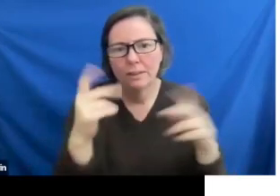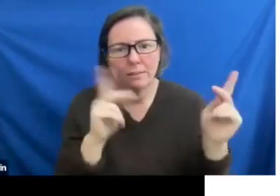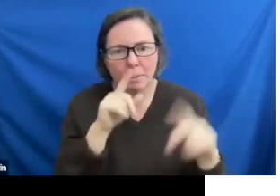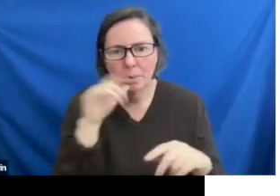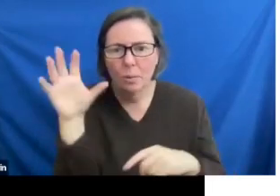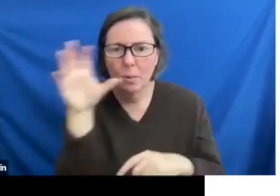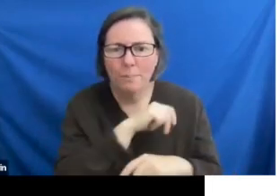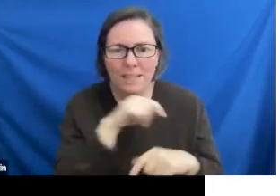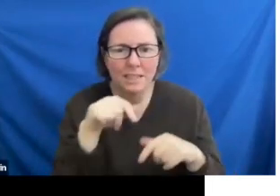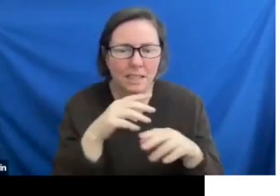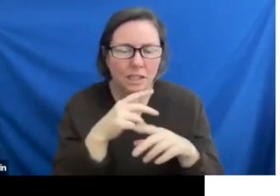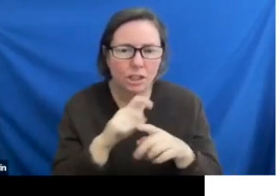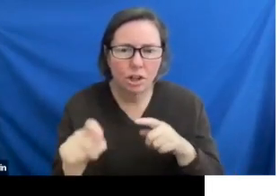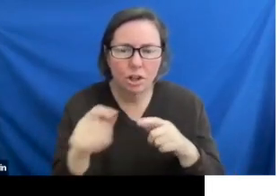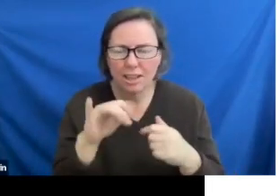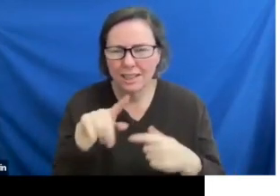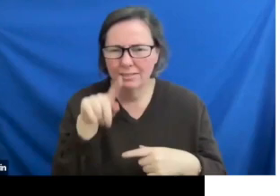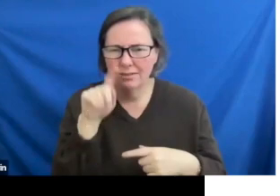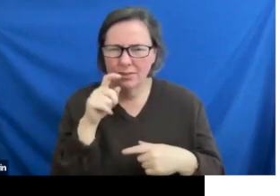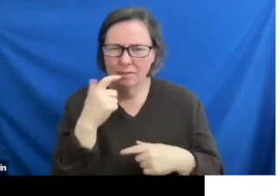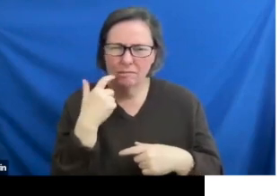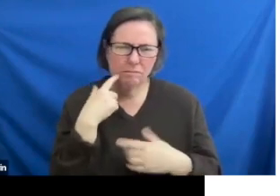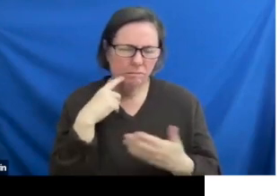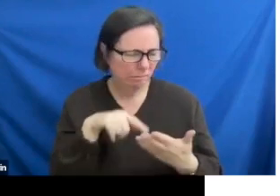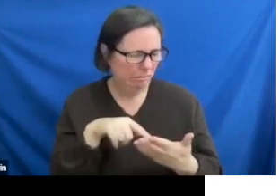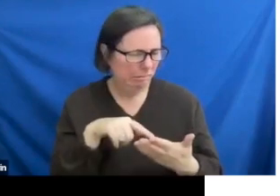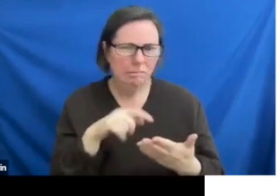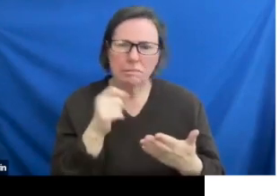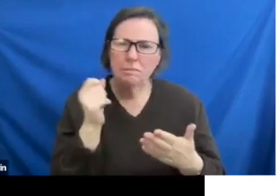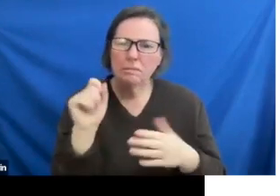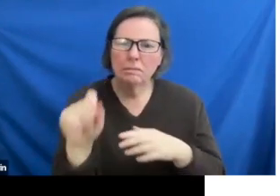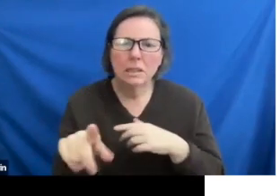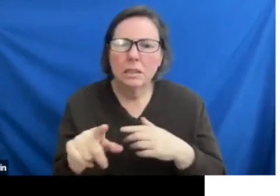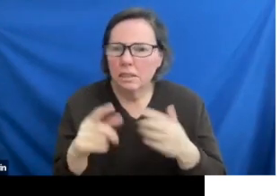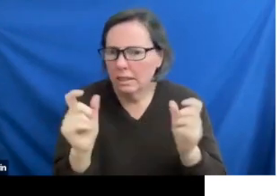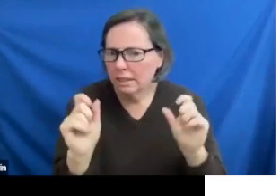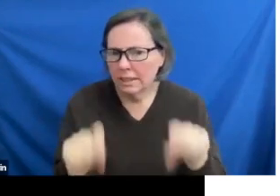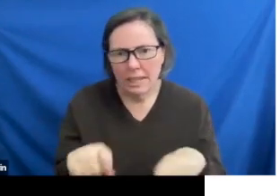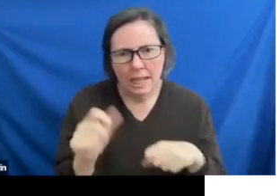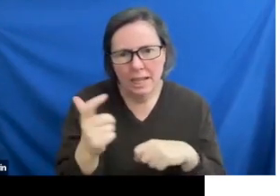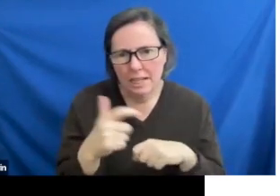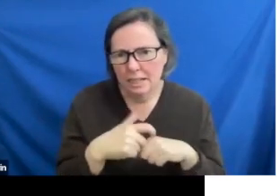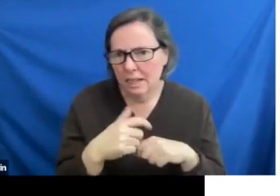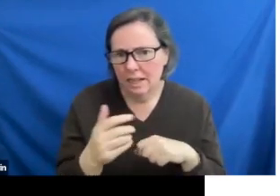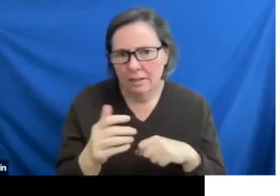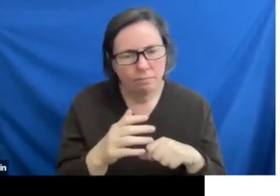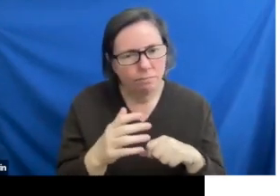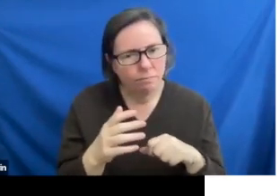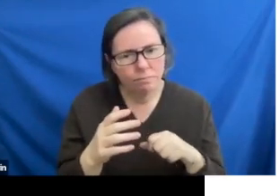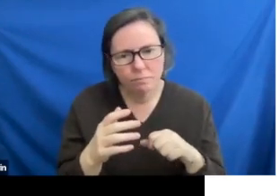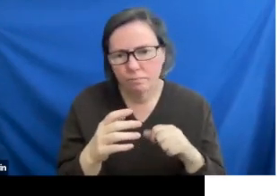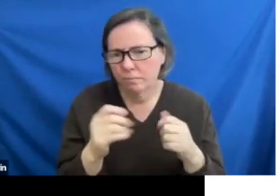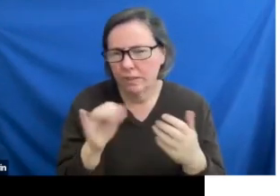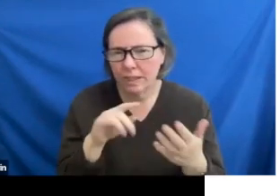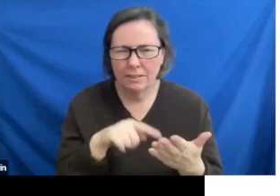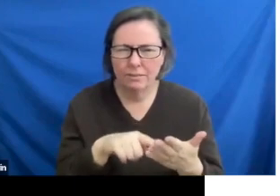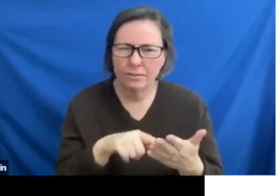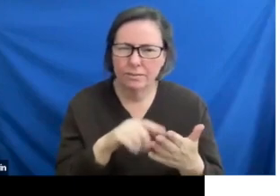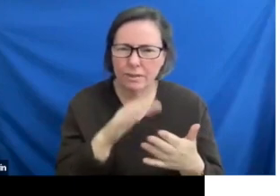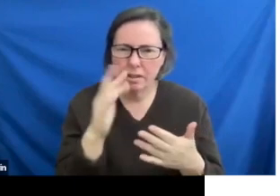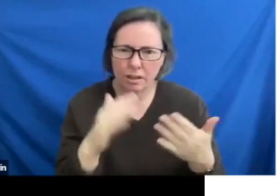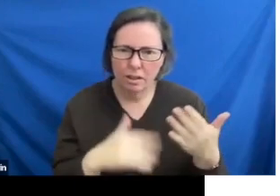call. If you had a question or something about something, or question about something that you didn't get